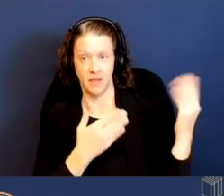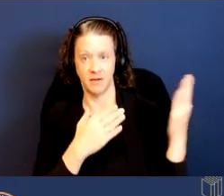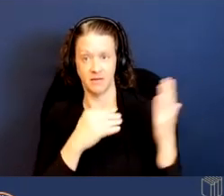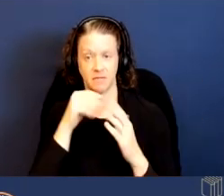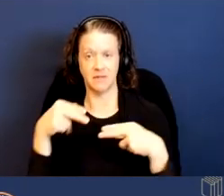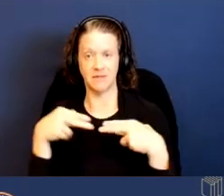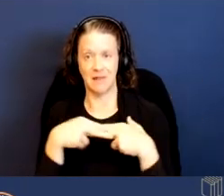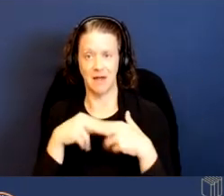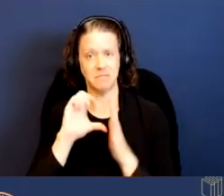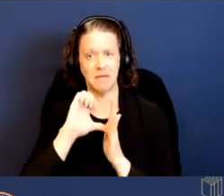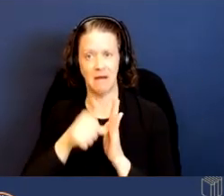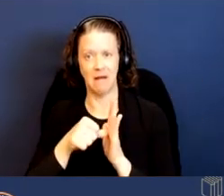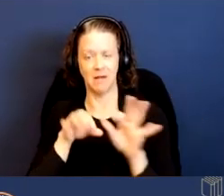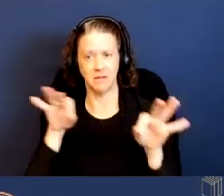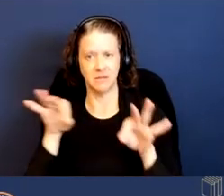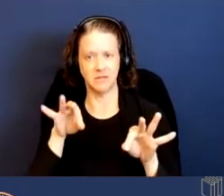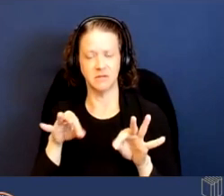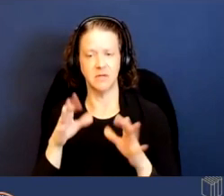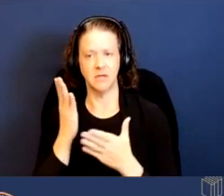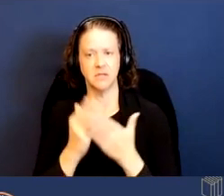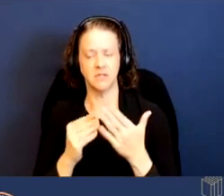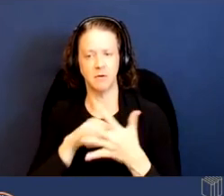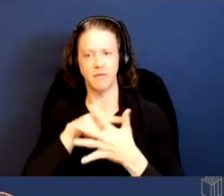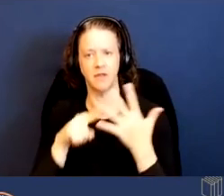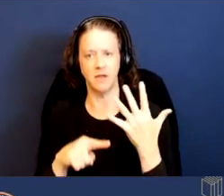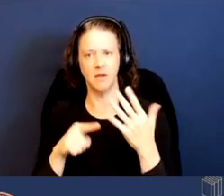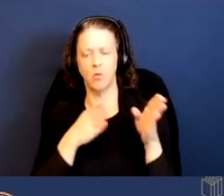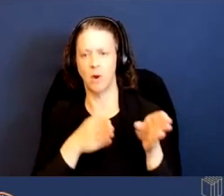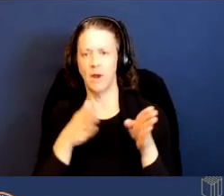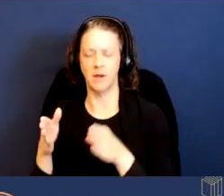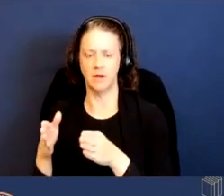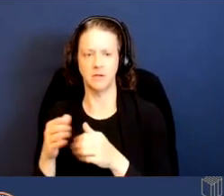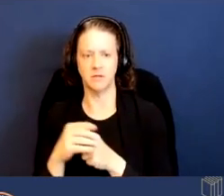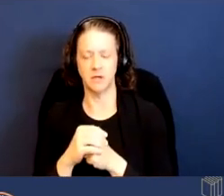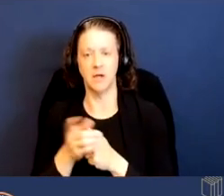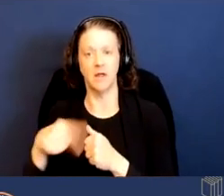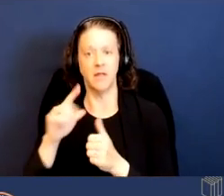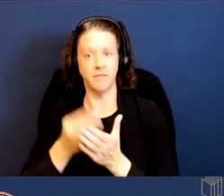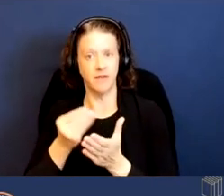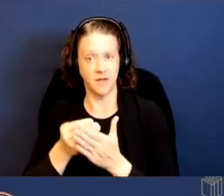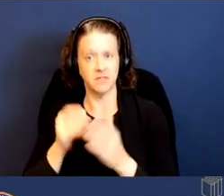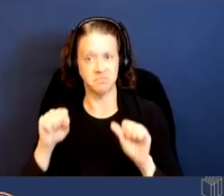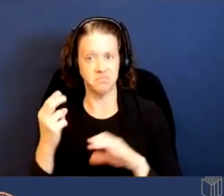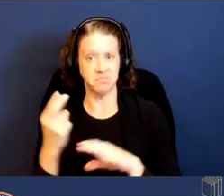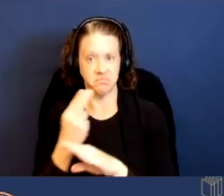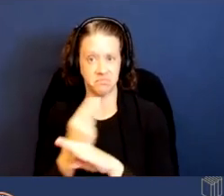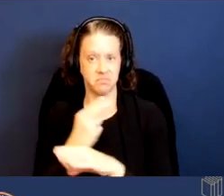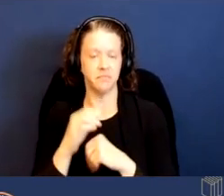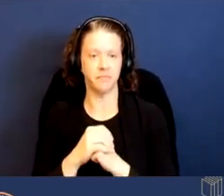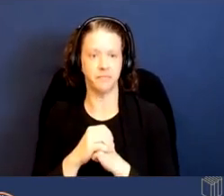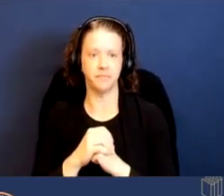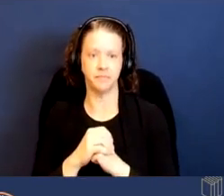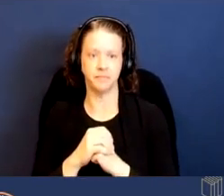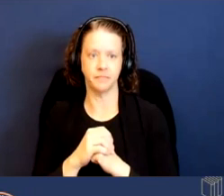really just highlights some of the ways in which these funds can be used, right? So